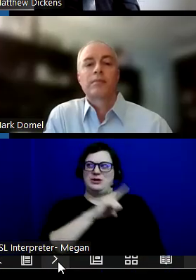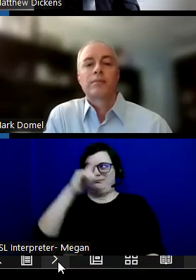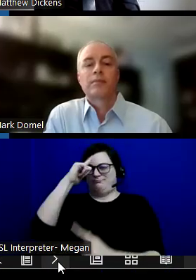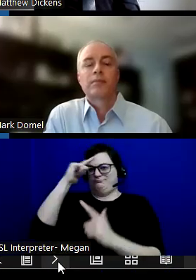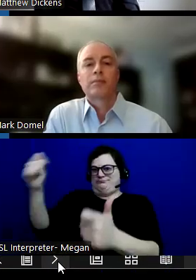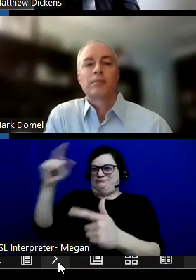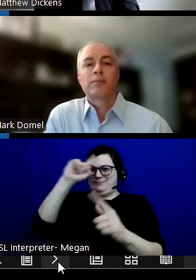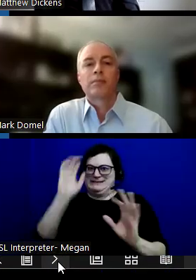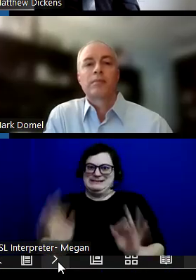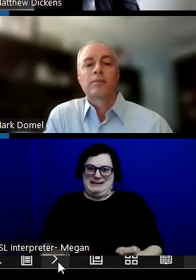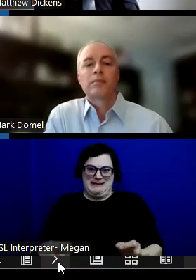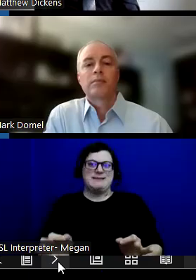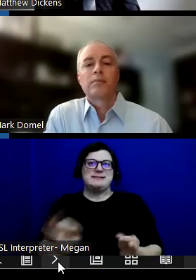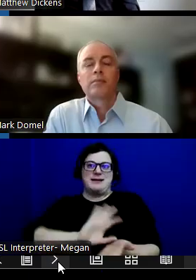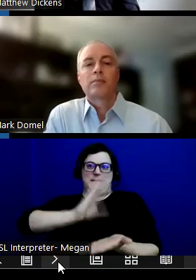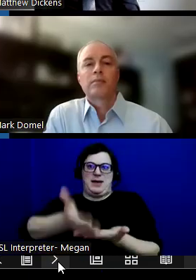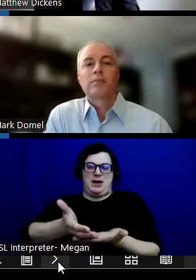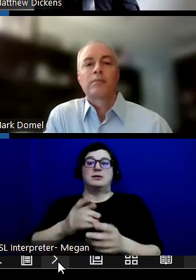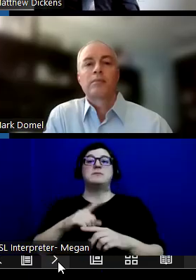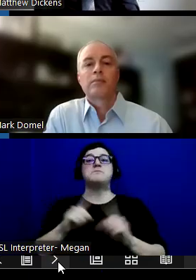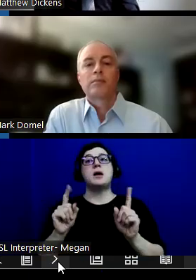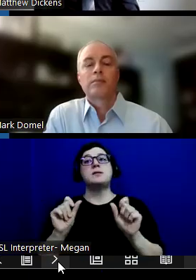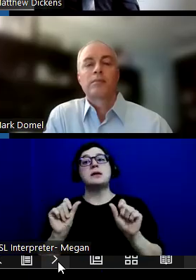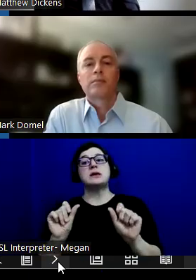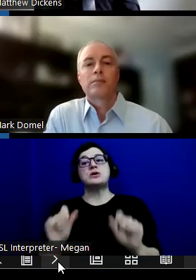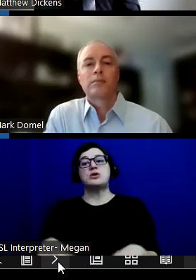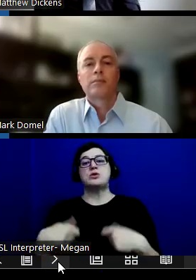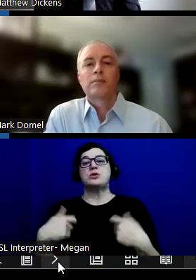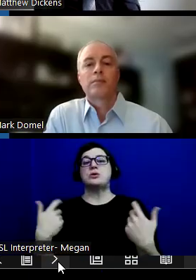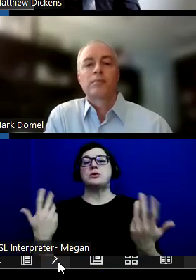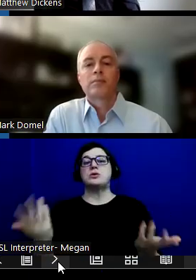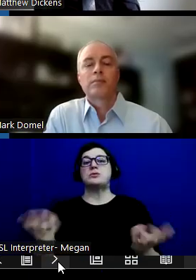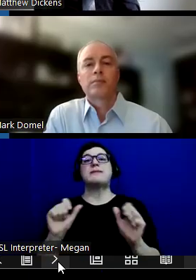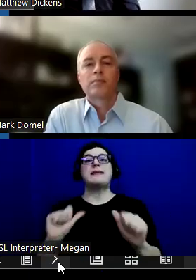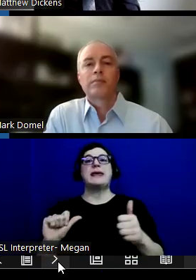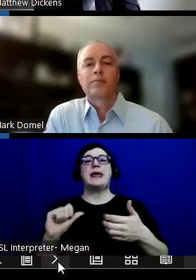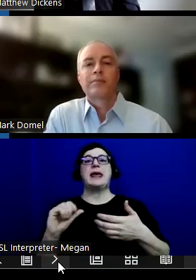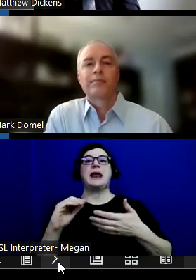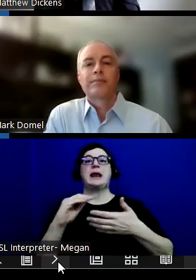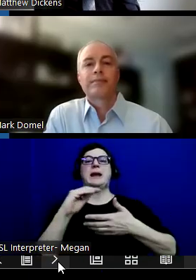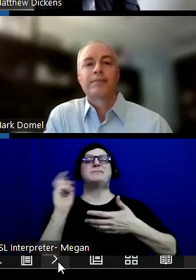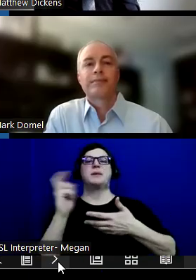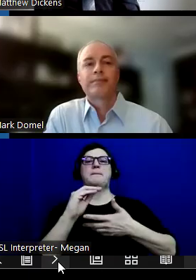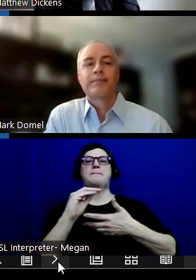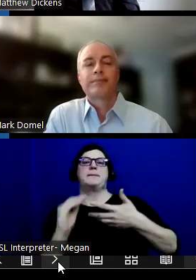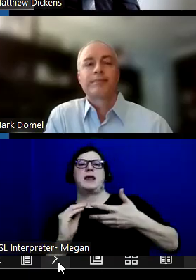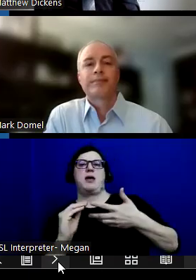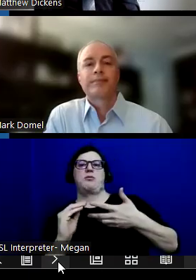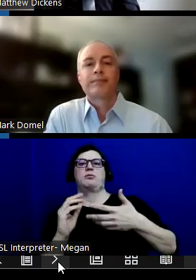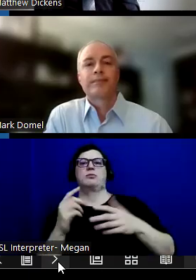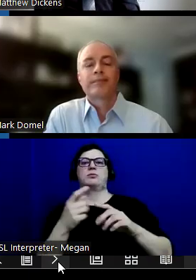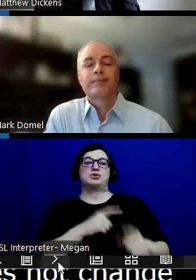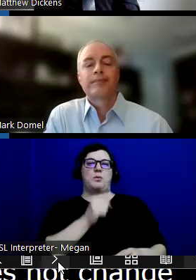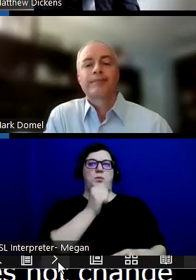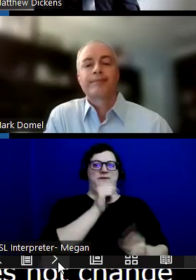funding amounts, but they can go bump down from private school to